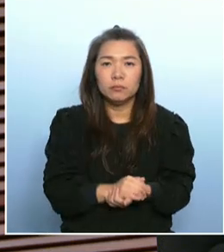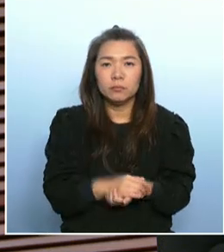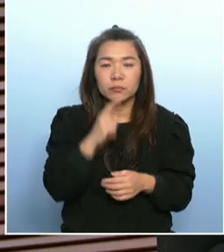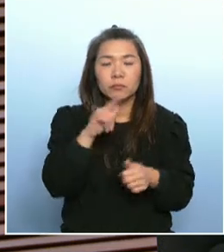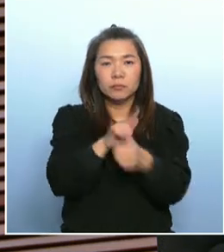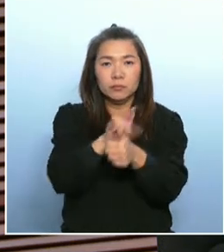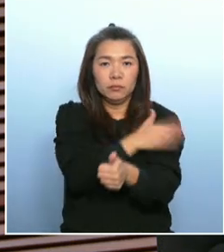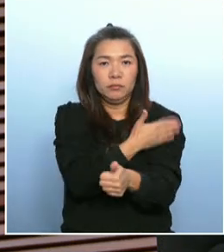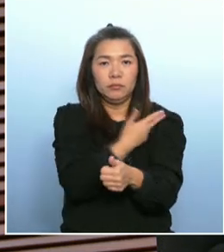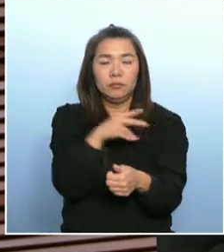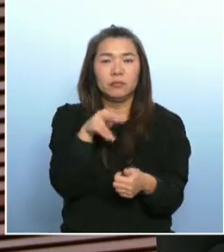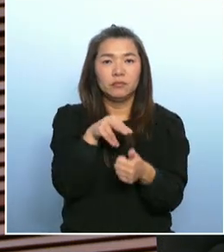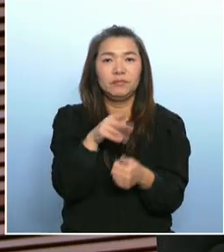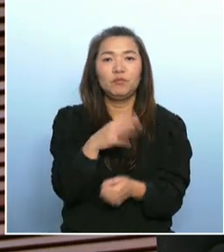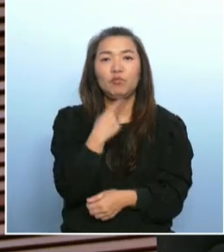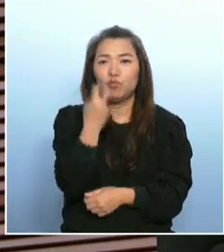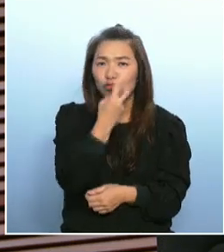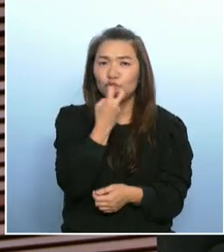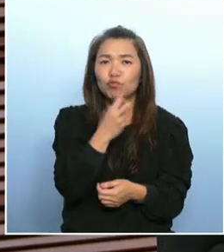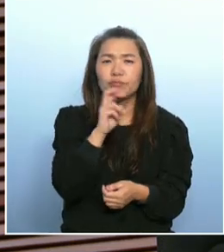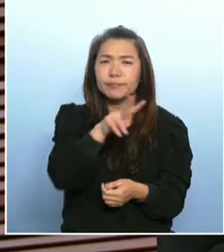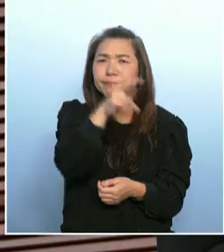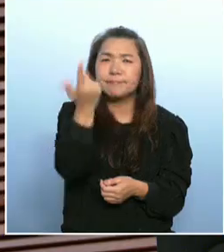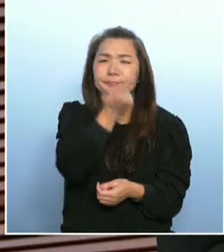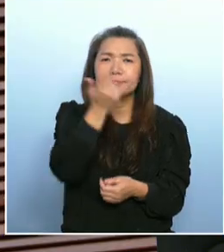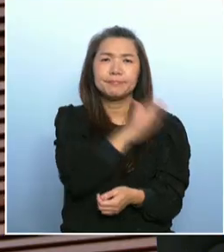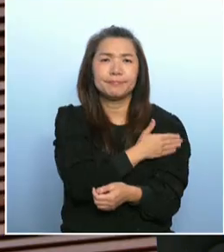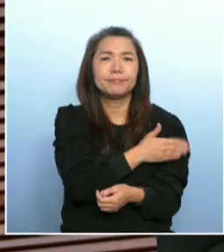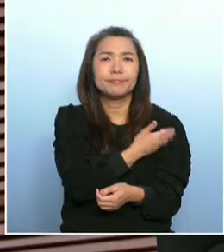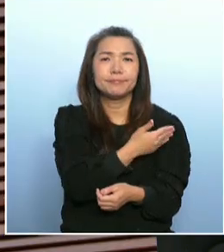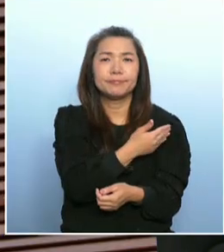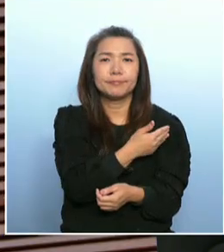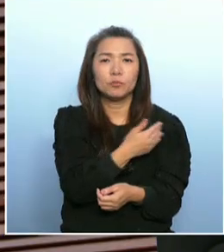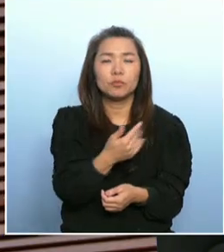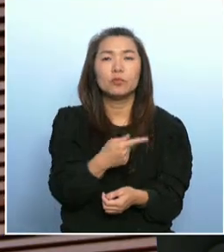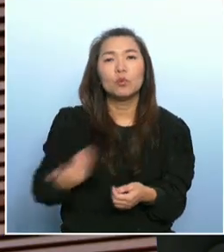take training on the mainland first before coming to Hong Kong. On language training,